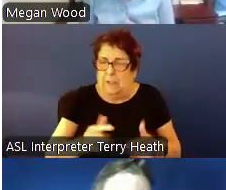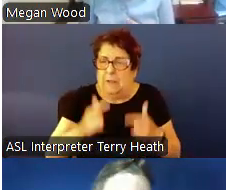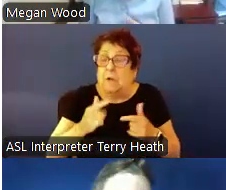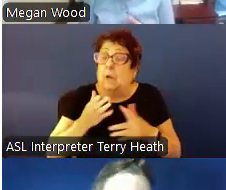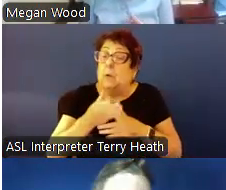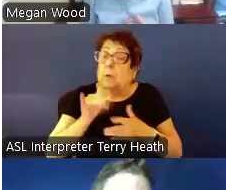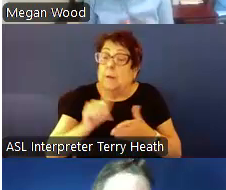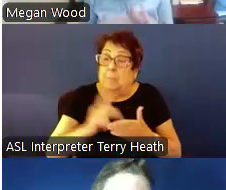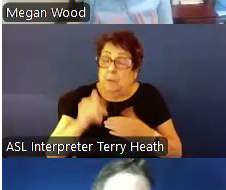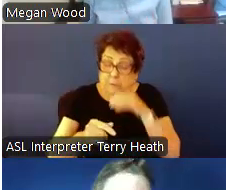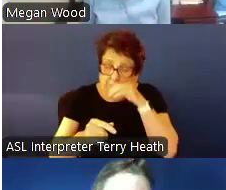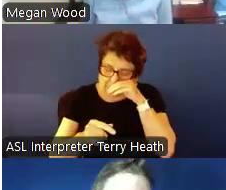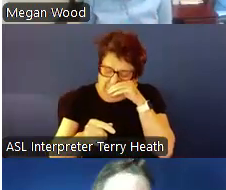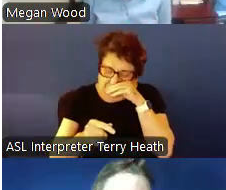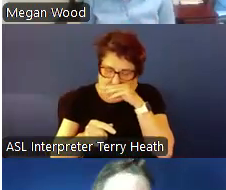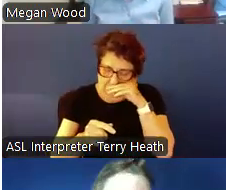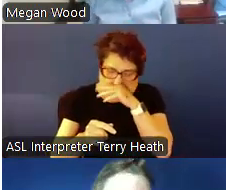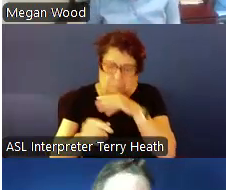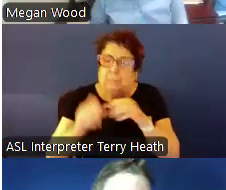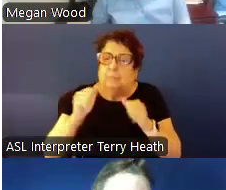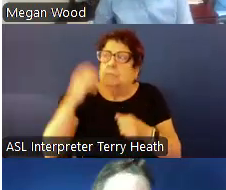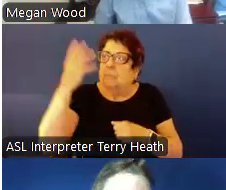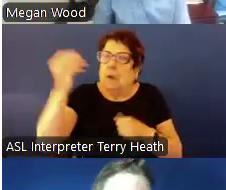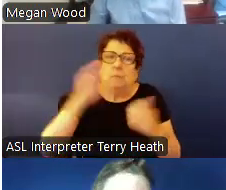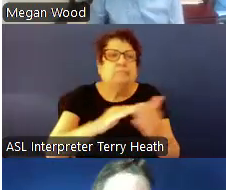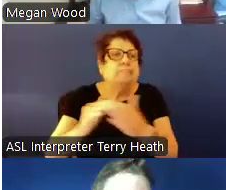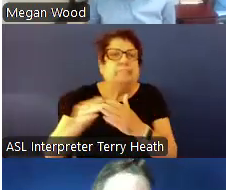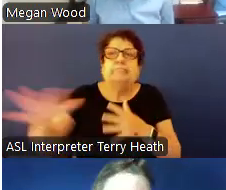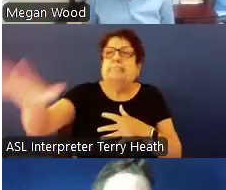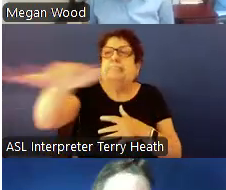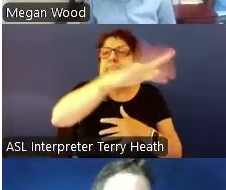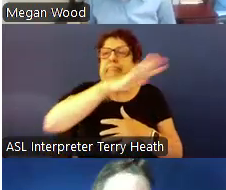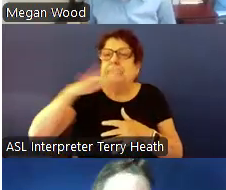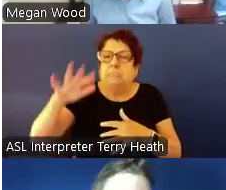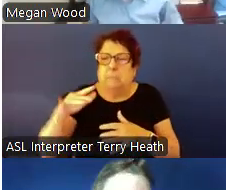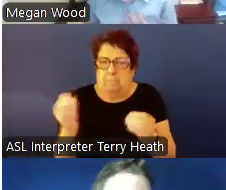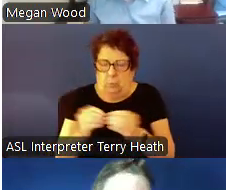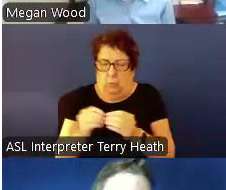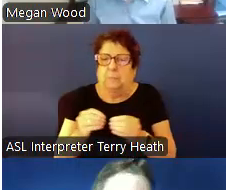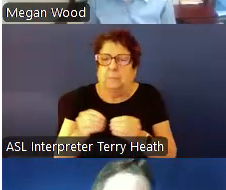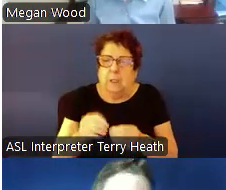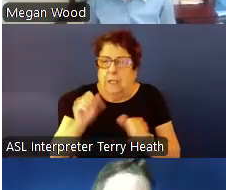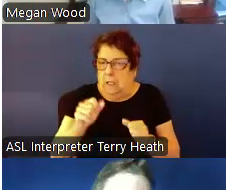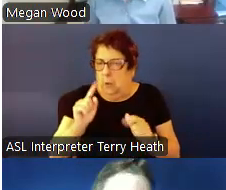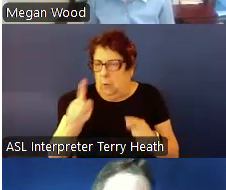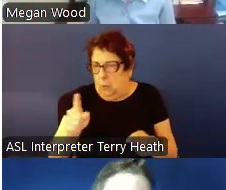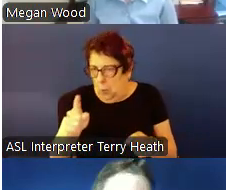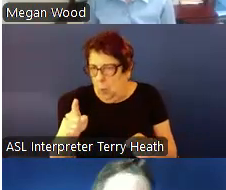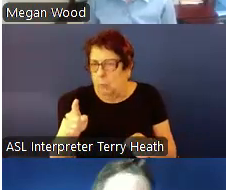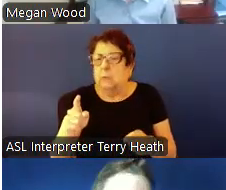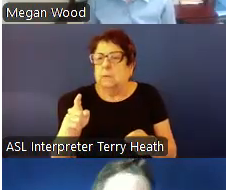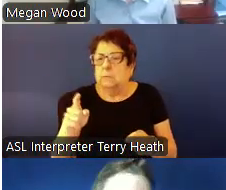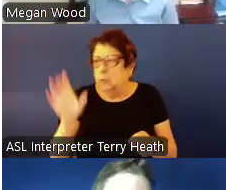And two of the goals of my project are to co-locate services in a place where there's a concentration